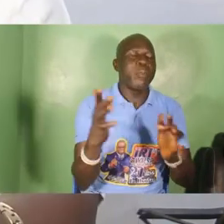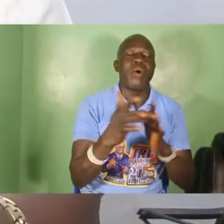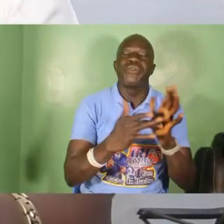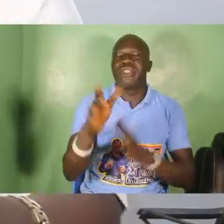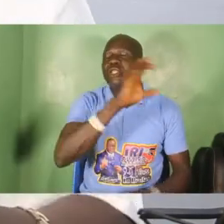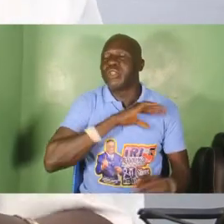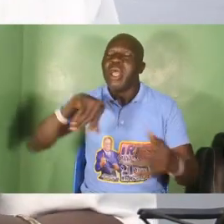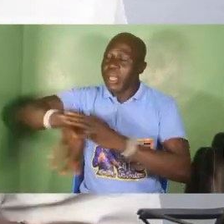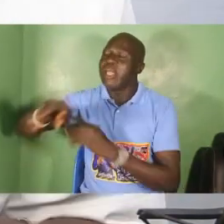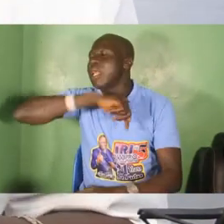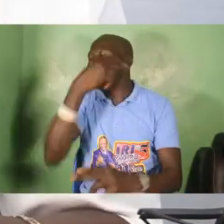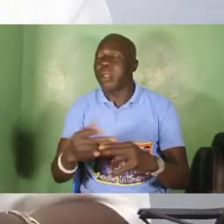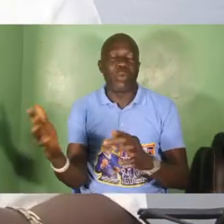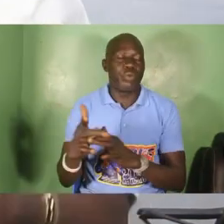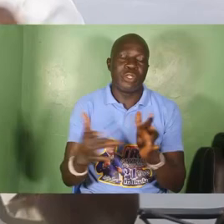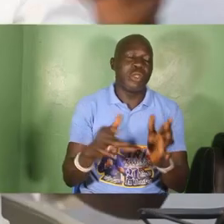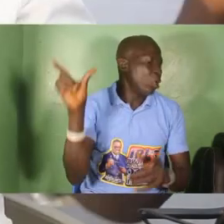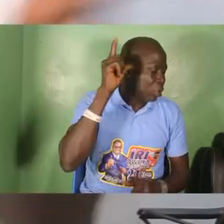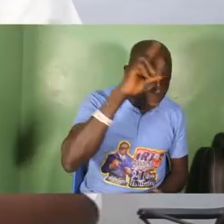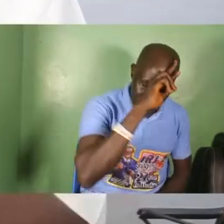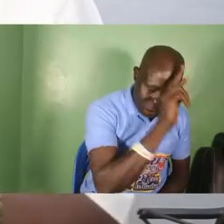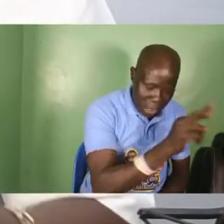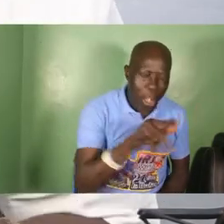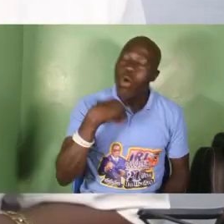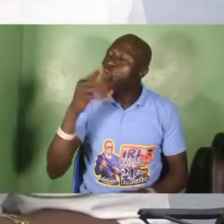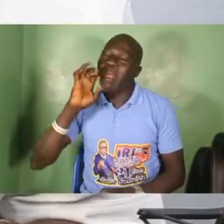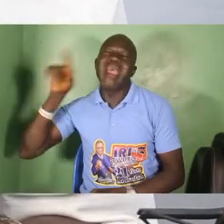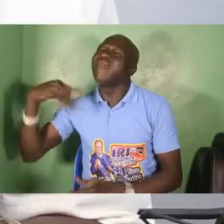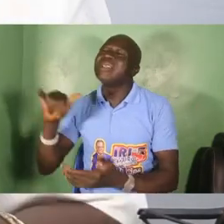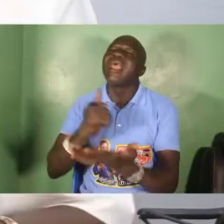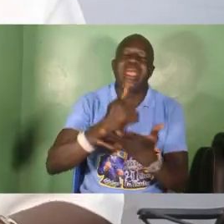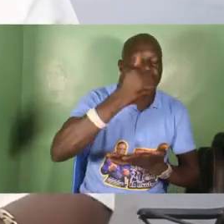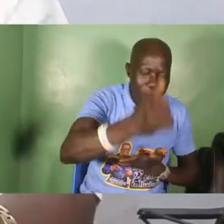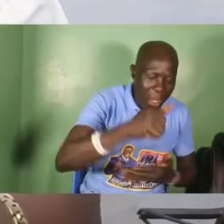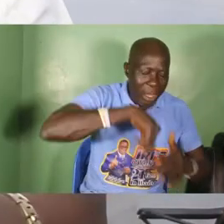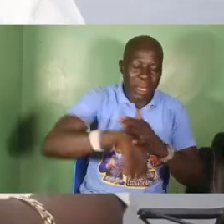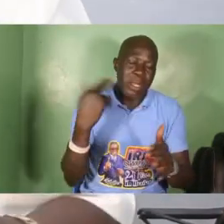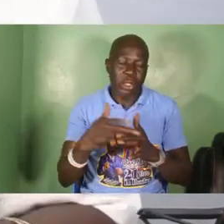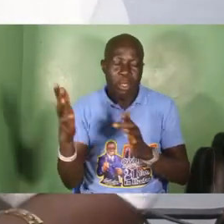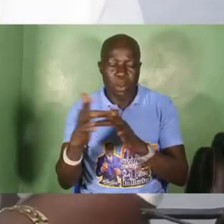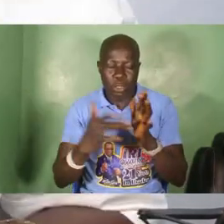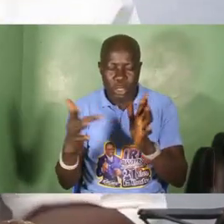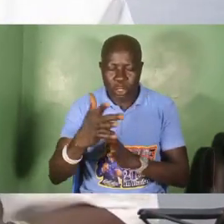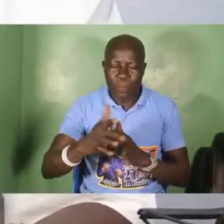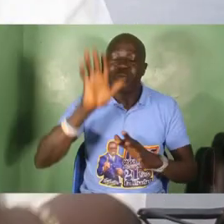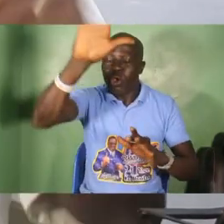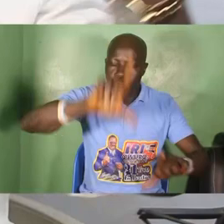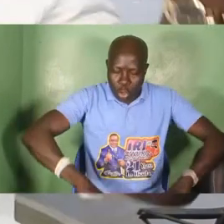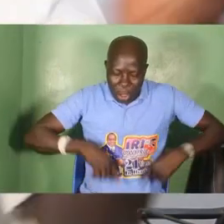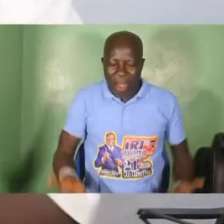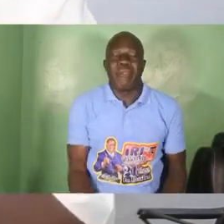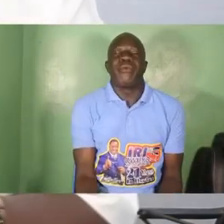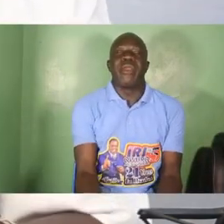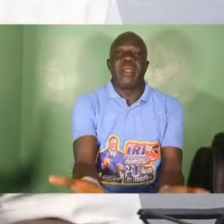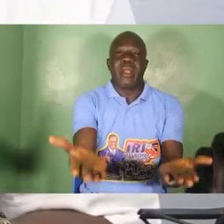the name of Jesus Christ. Lord, can send me. In the name of Jesus. In the name of Jesus. In the name of Jesus. In the name of Jesus. Aye, Rema